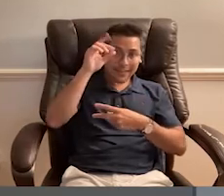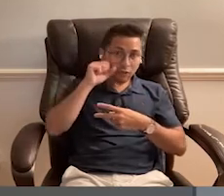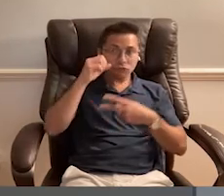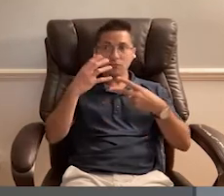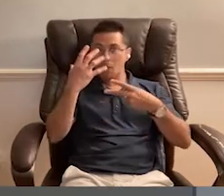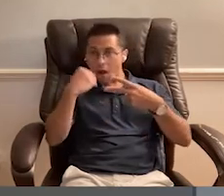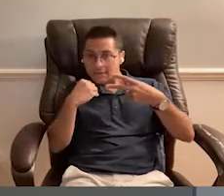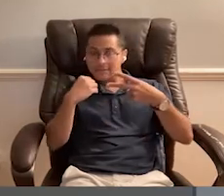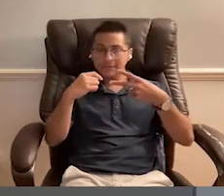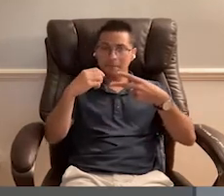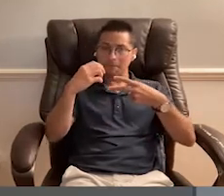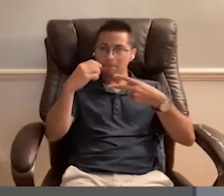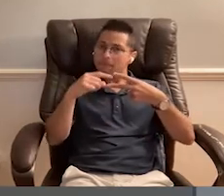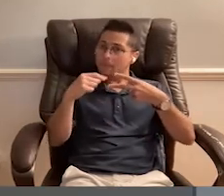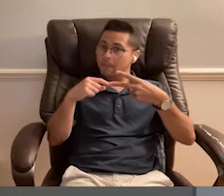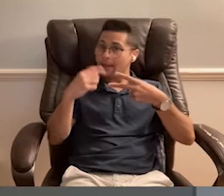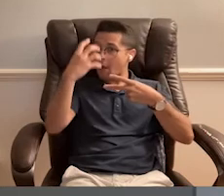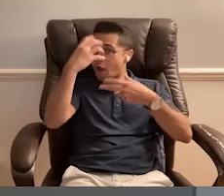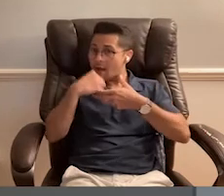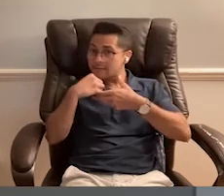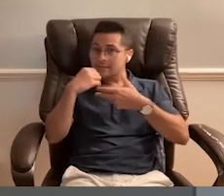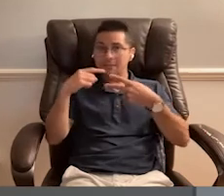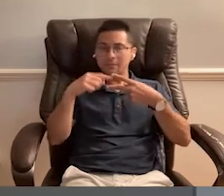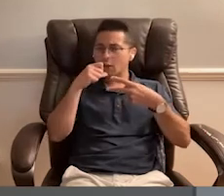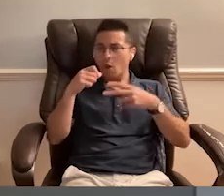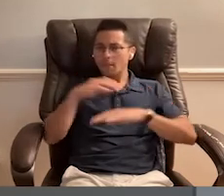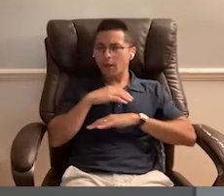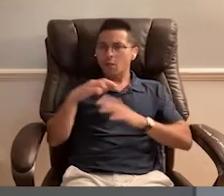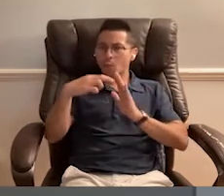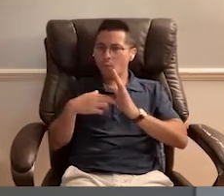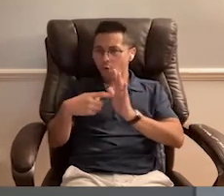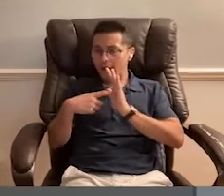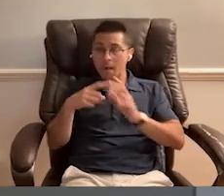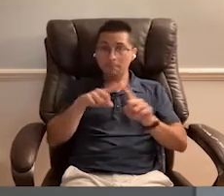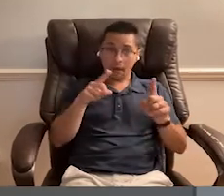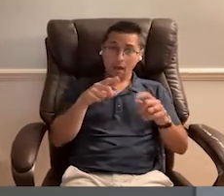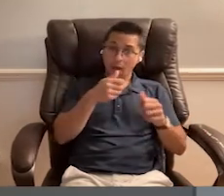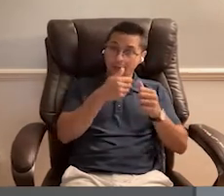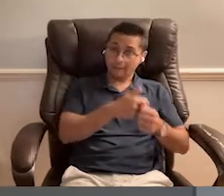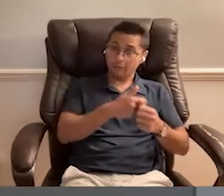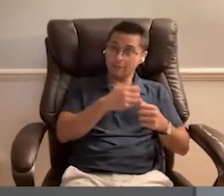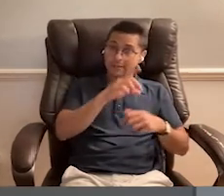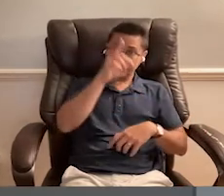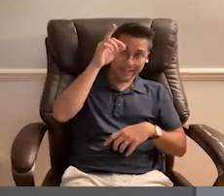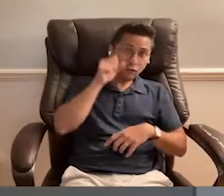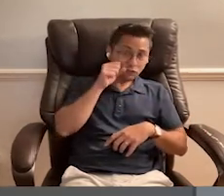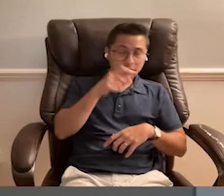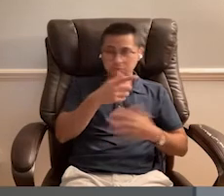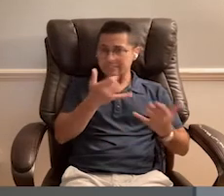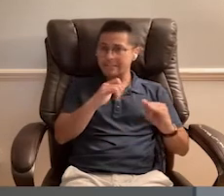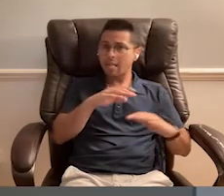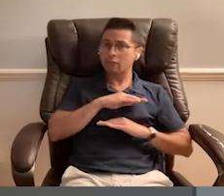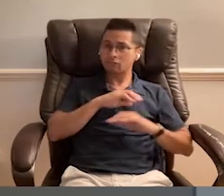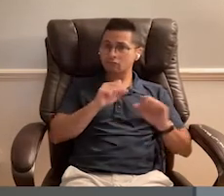Down syndrome and autism, or, you know, it may be that under the autism they don't meet the rule criteria, but they meet